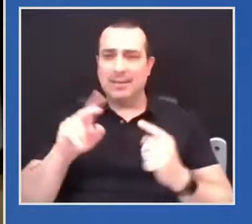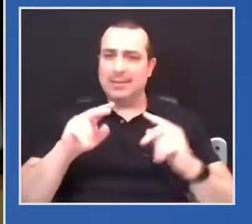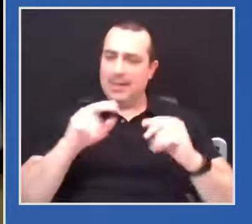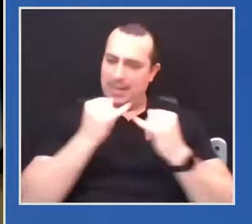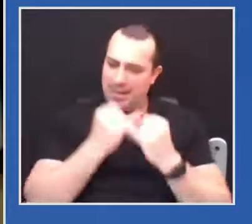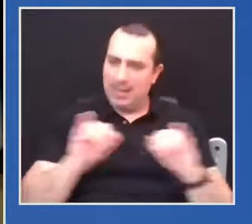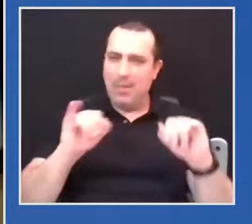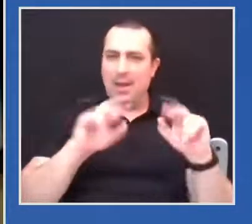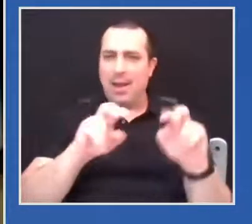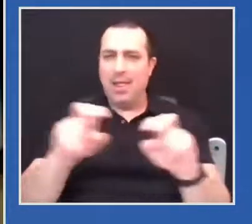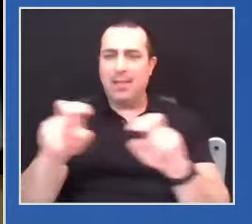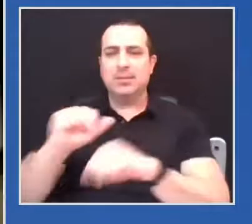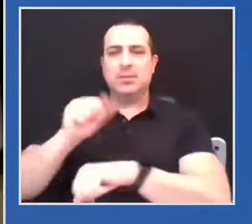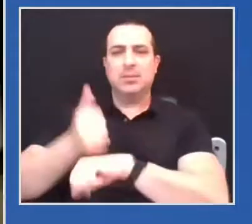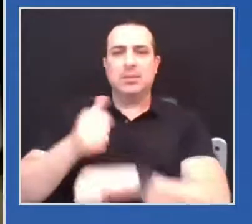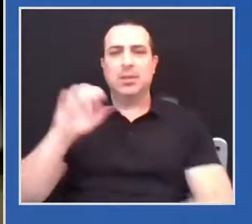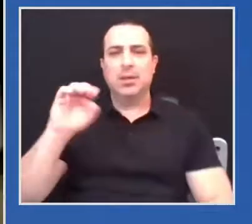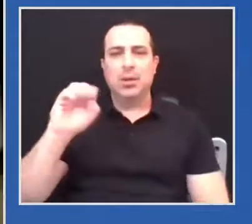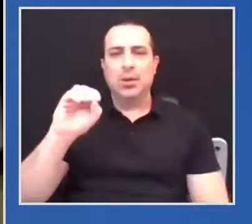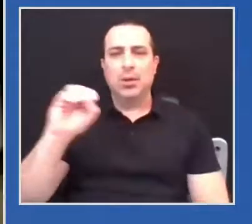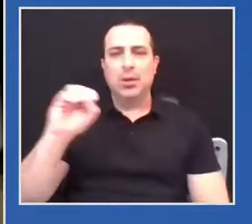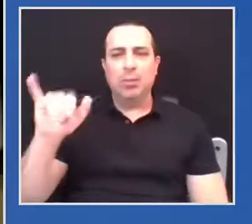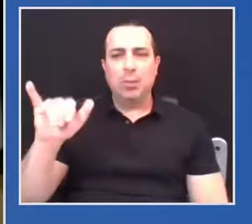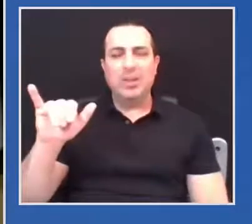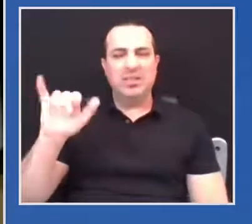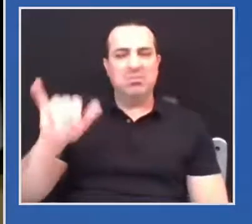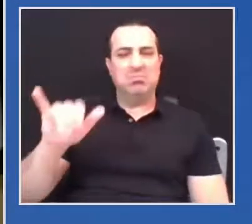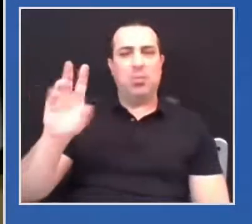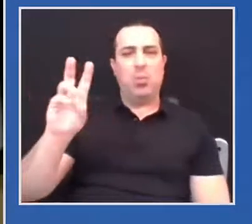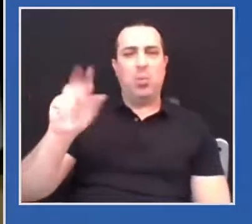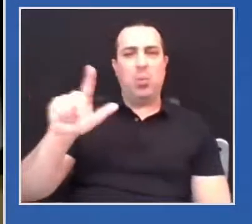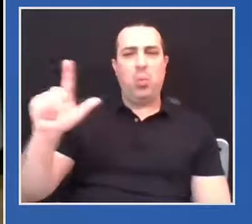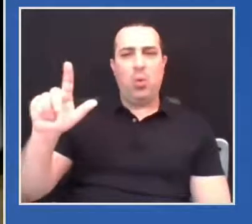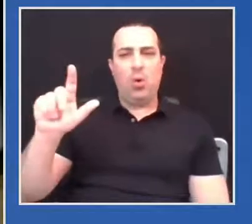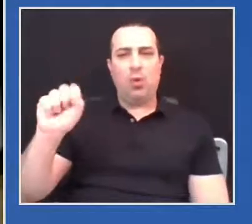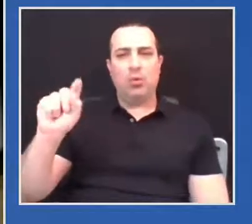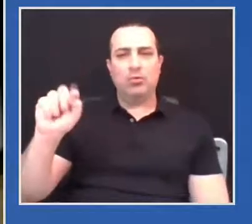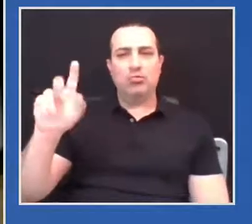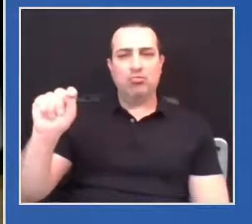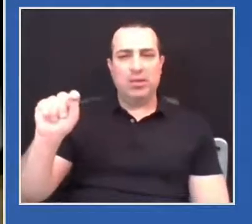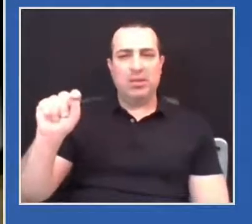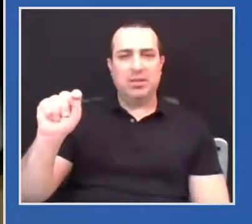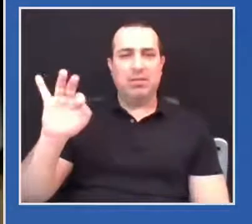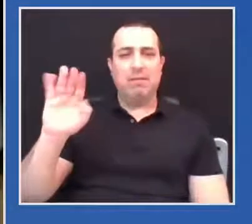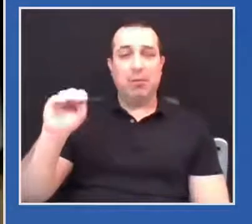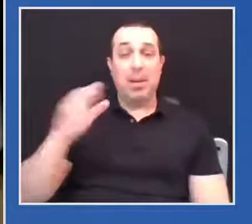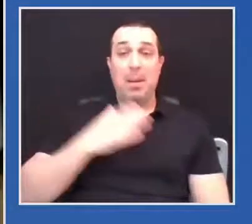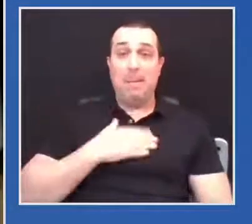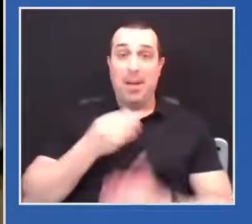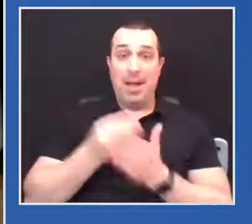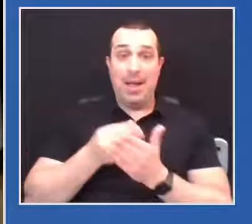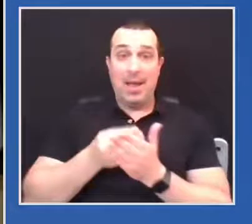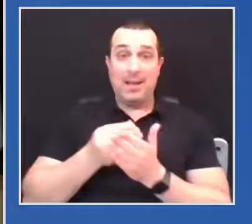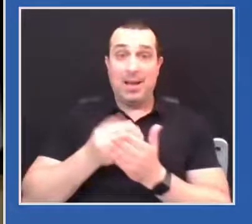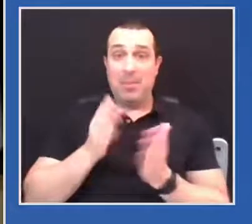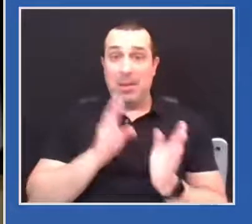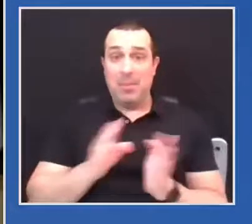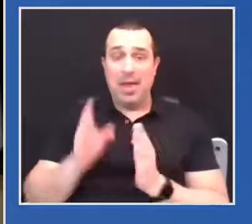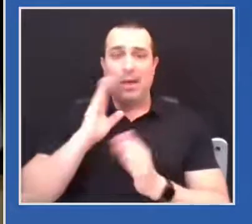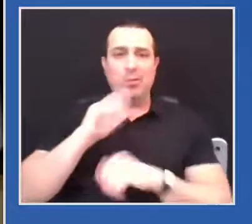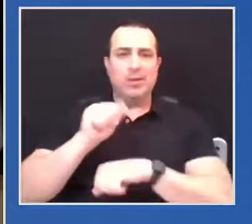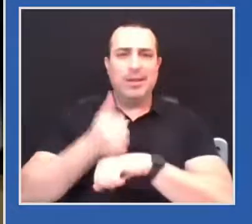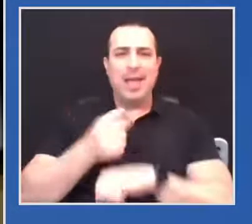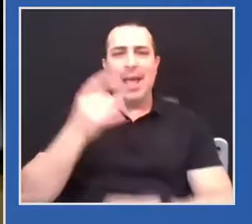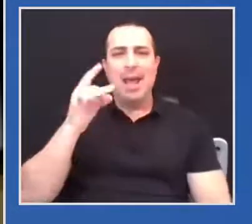a Wall Street firm, projects that my economic plan will create 18.6 million good-paying